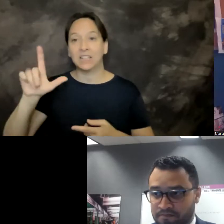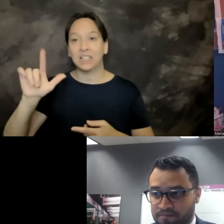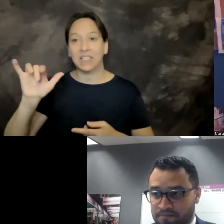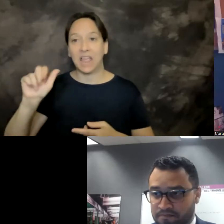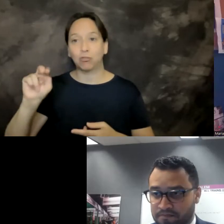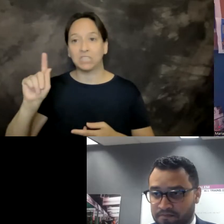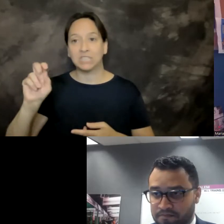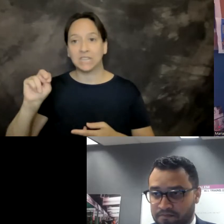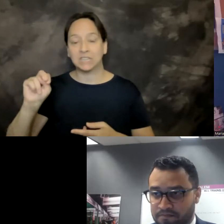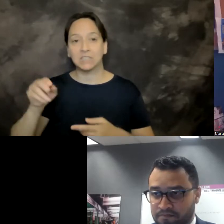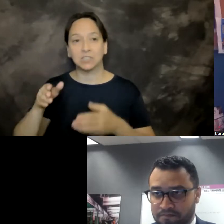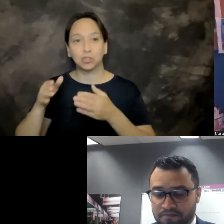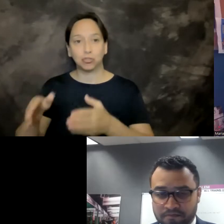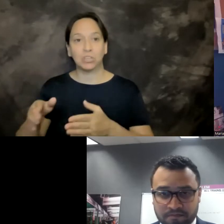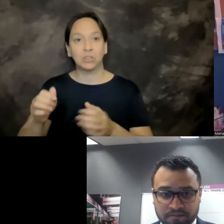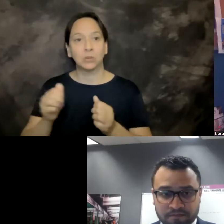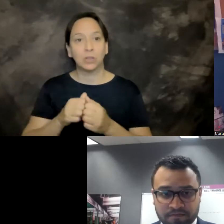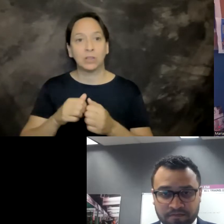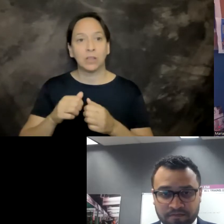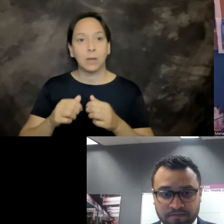bike lanes during the entire shutdown.